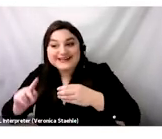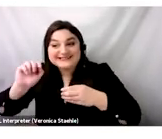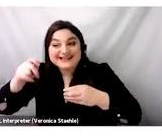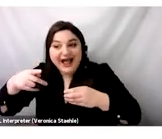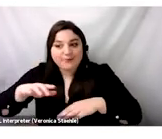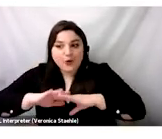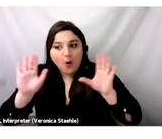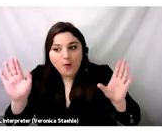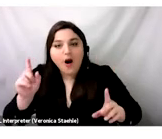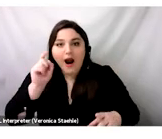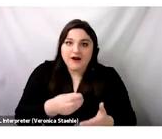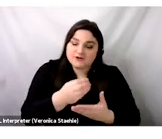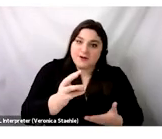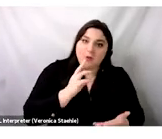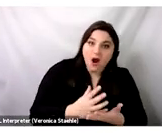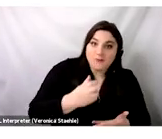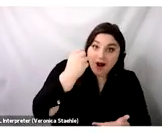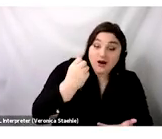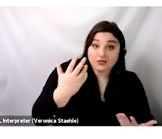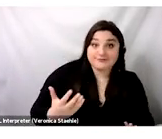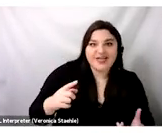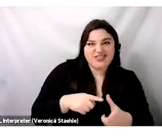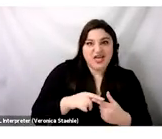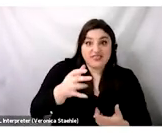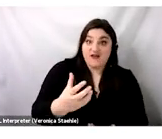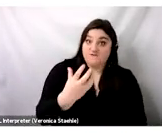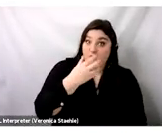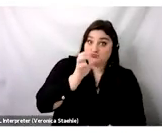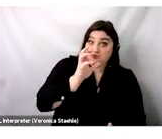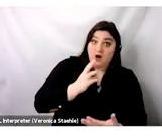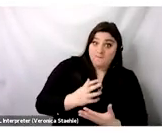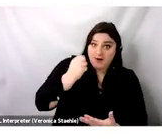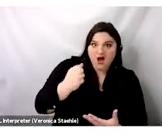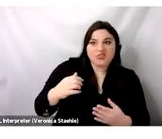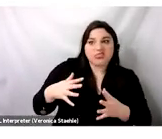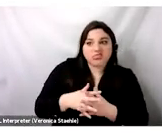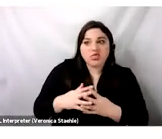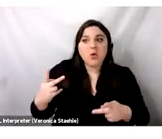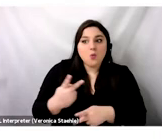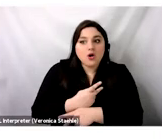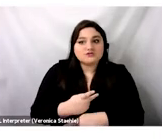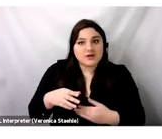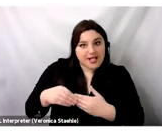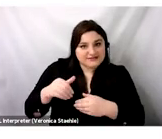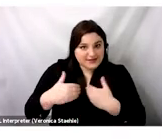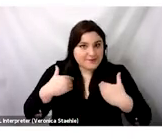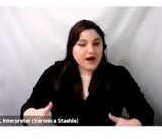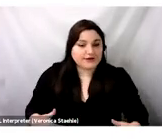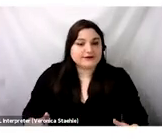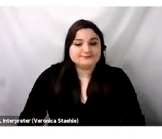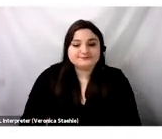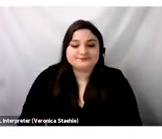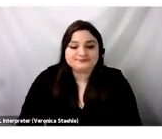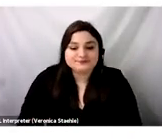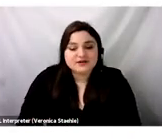and microplastics through bottled water. So it is a huge problem, totally environmental justice issue. And as I mentioned,